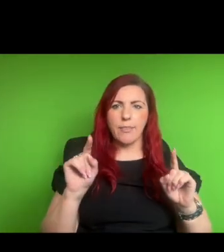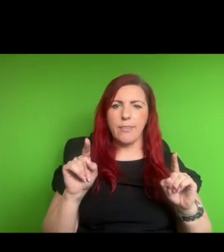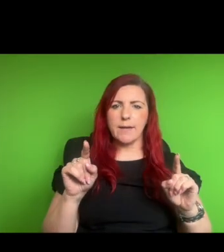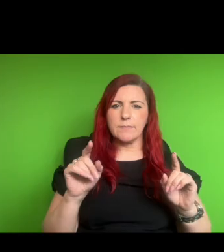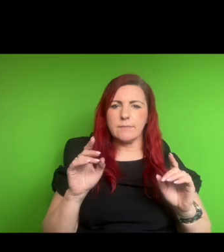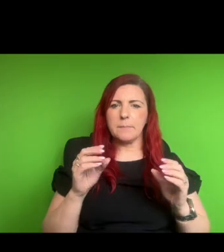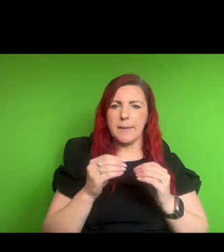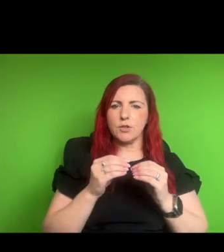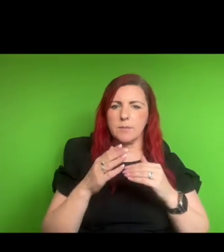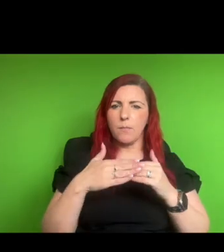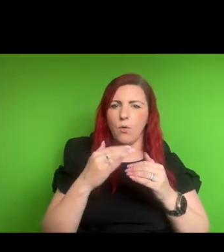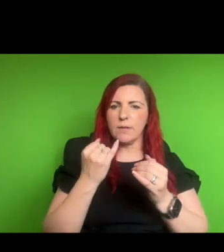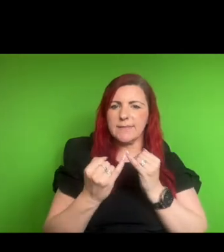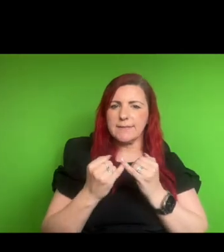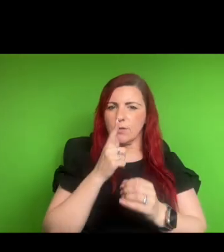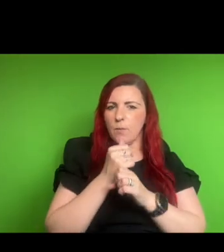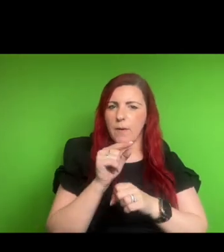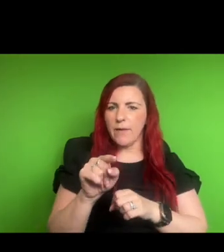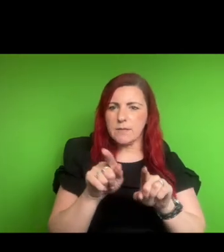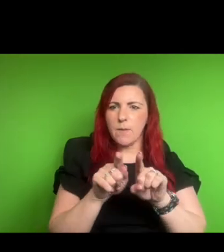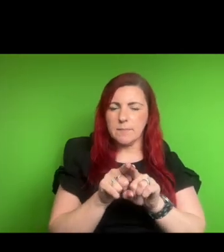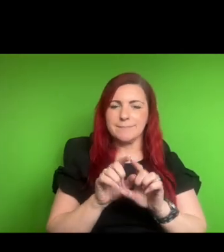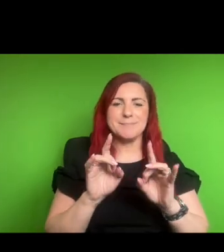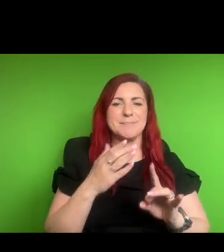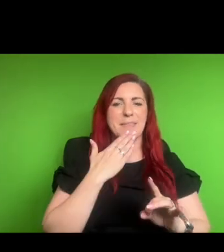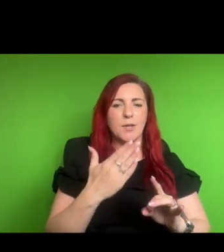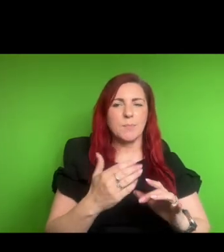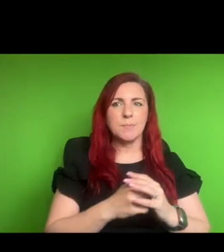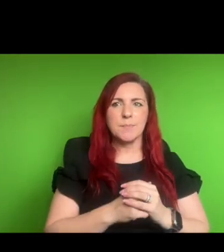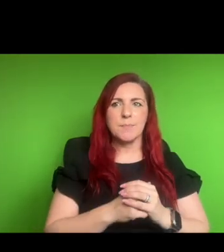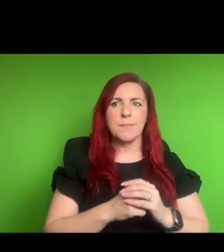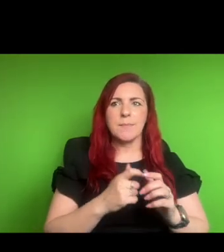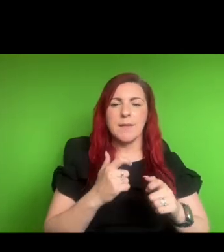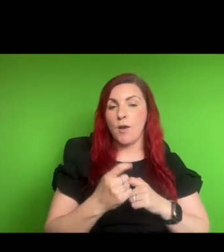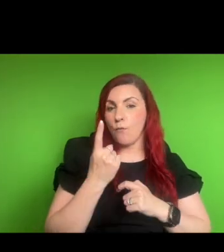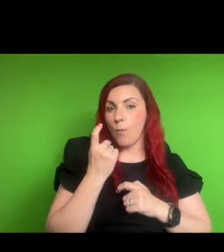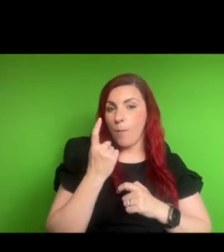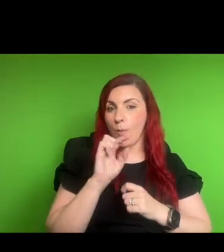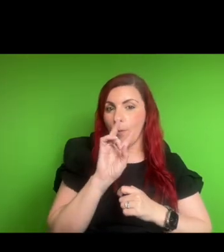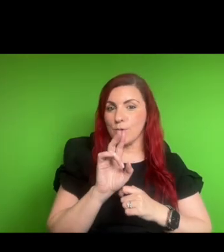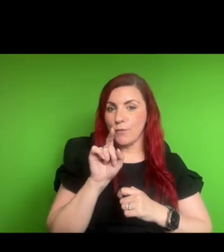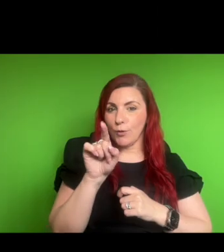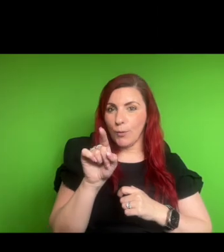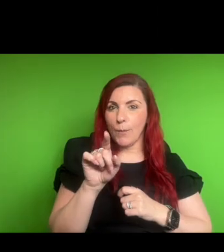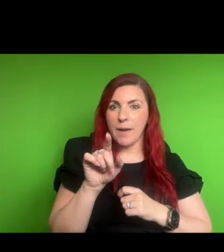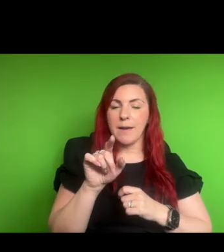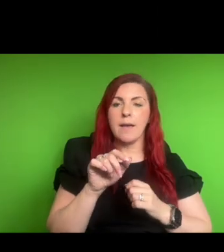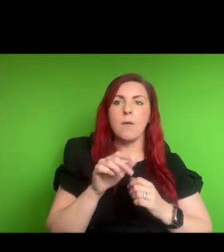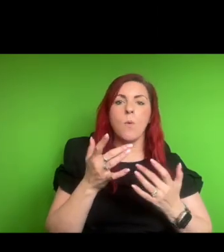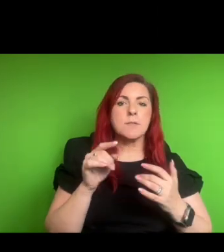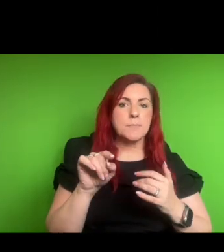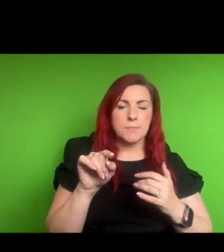detail to that. Great, thank you. And then we do have one last question for you, Elizabeth, and that is, are